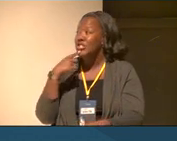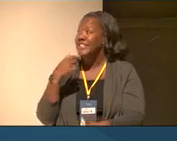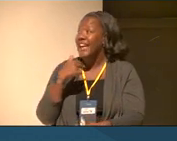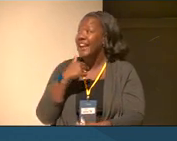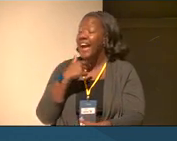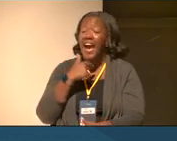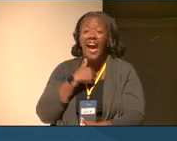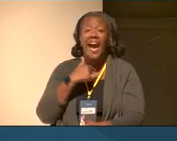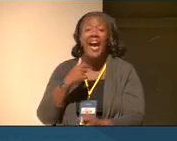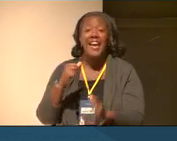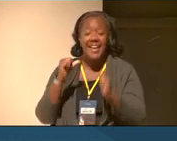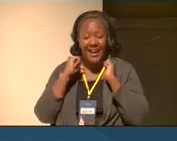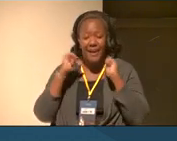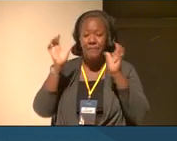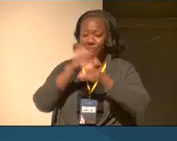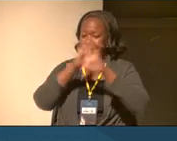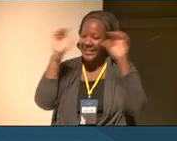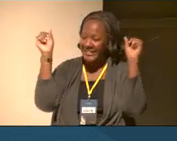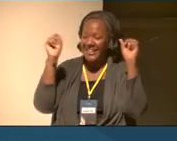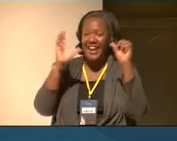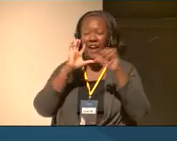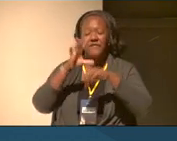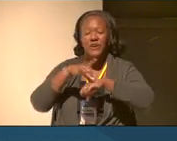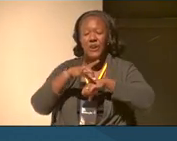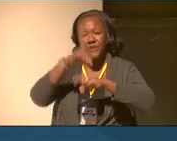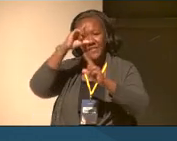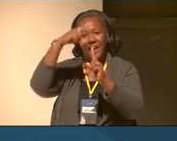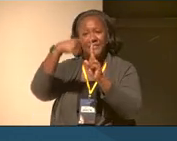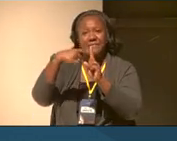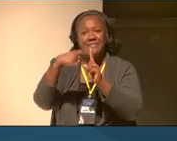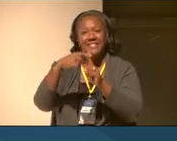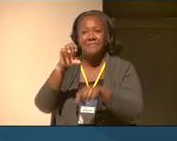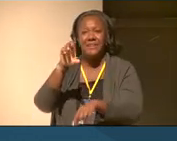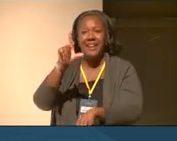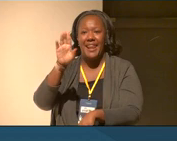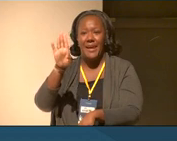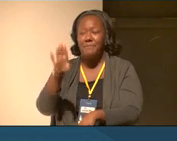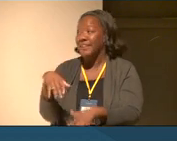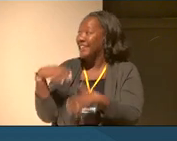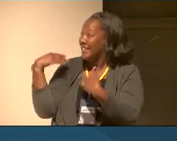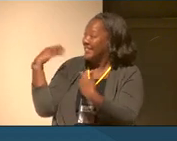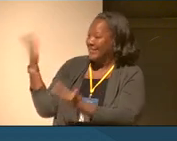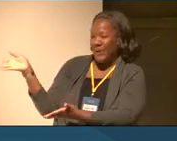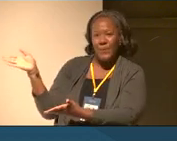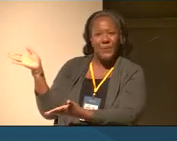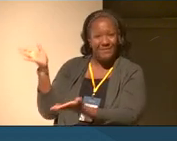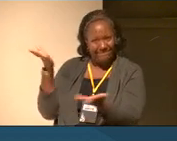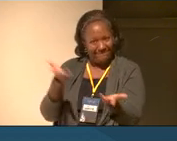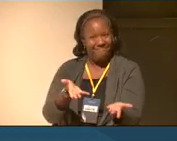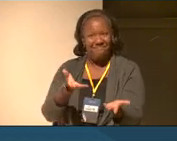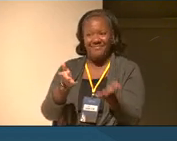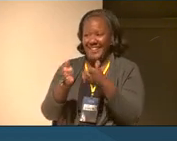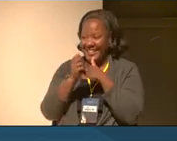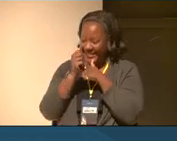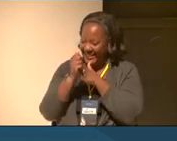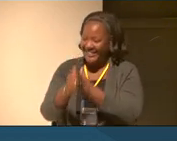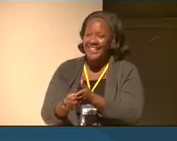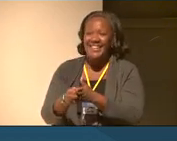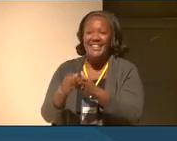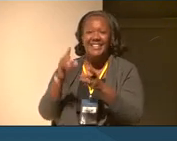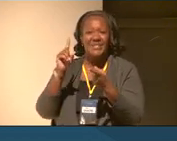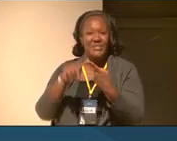she said, I am president of the Earth Optimism Club. So here is Earth Optimism, the summit's leading into this all